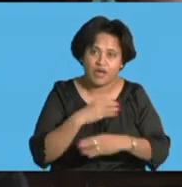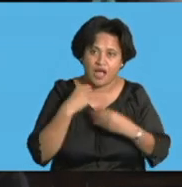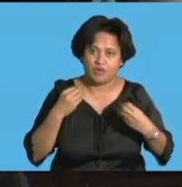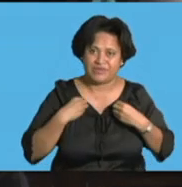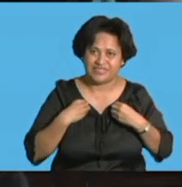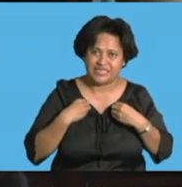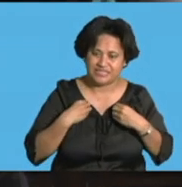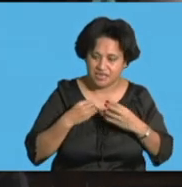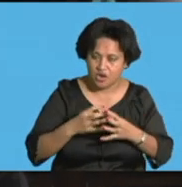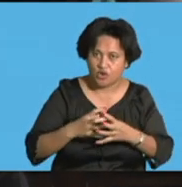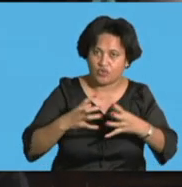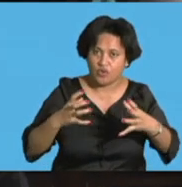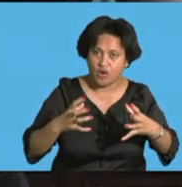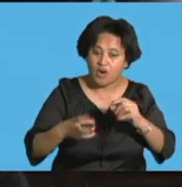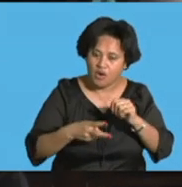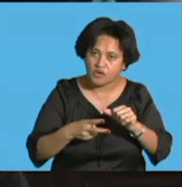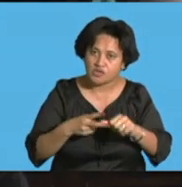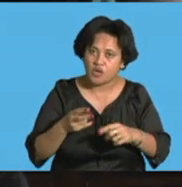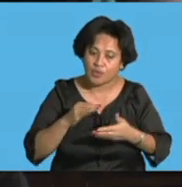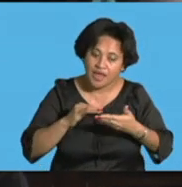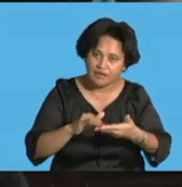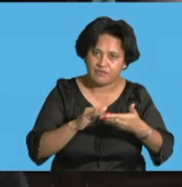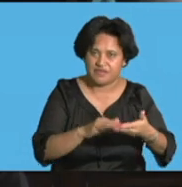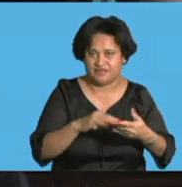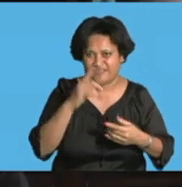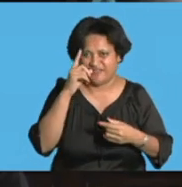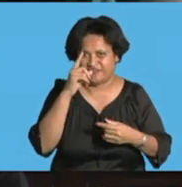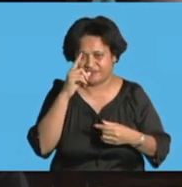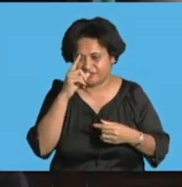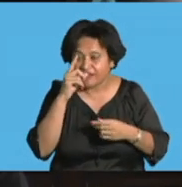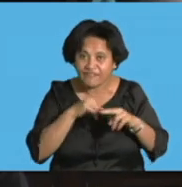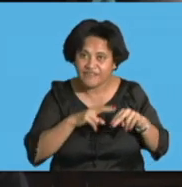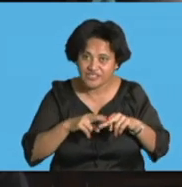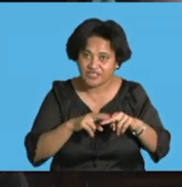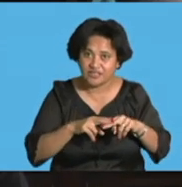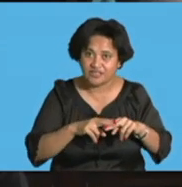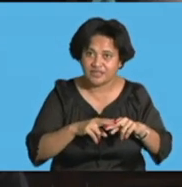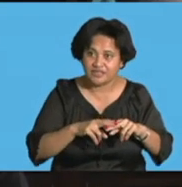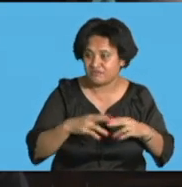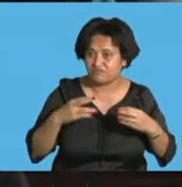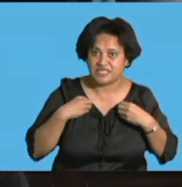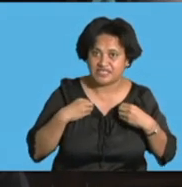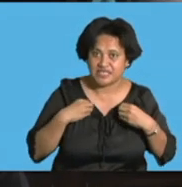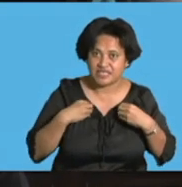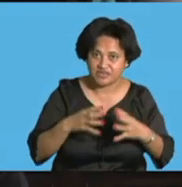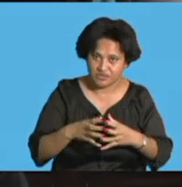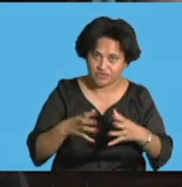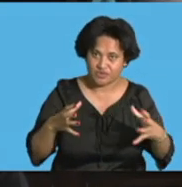we are helping Fijian families earn a livelihood, have better standard of living, and secure their and their children's